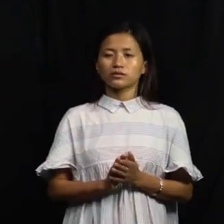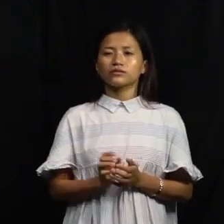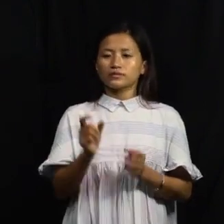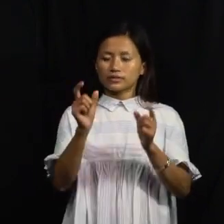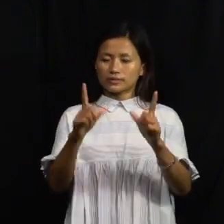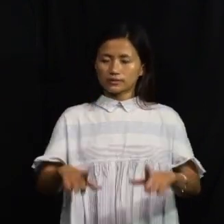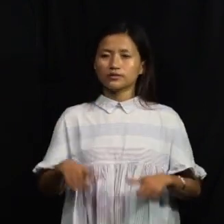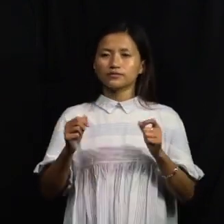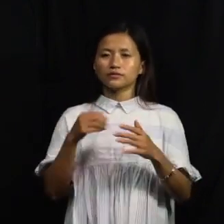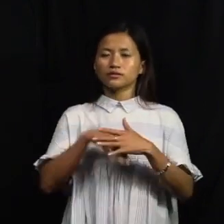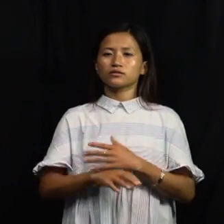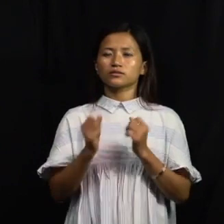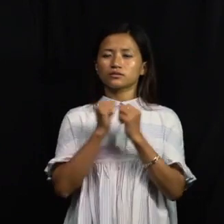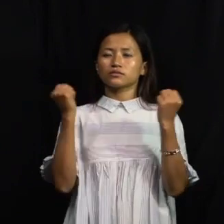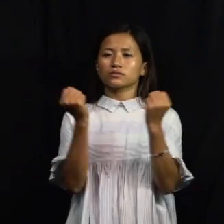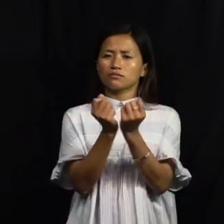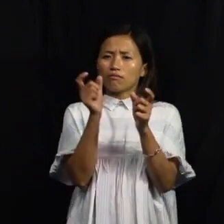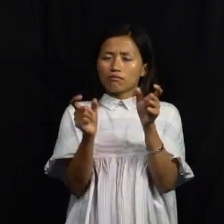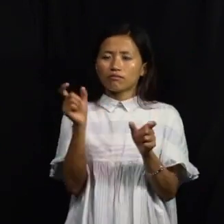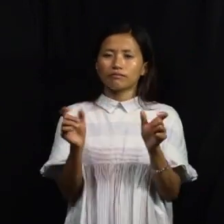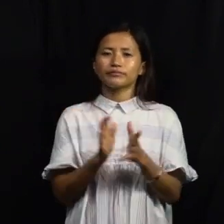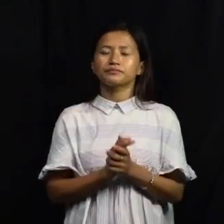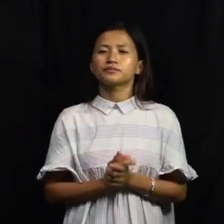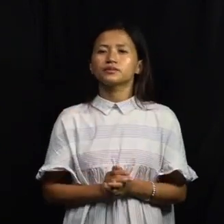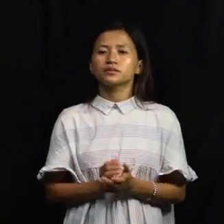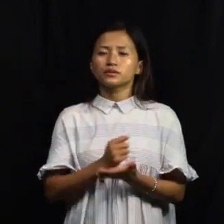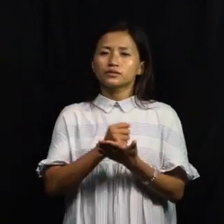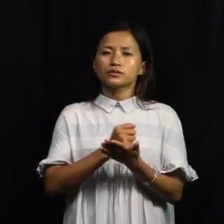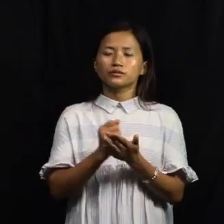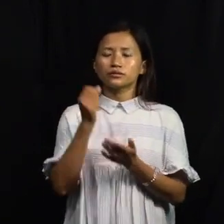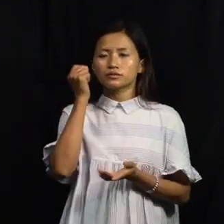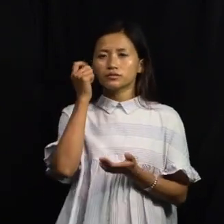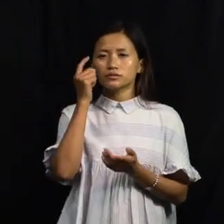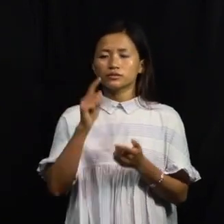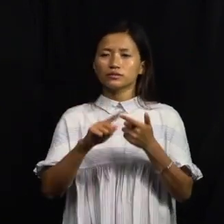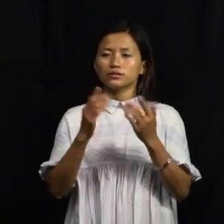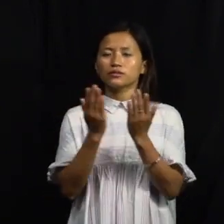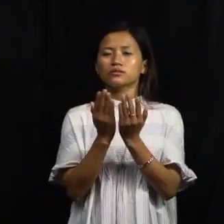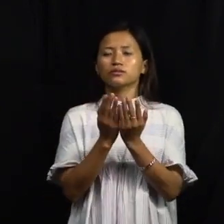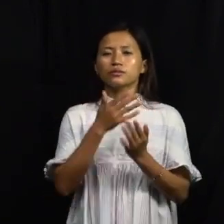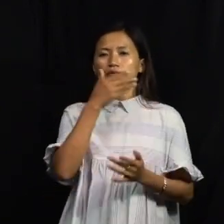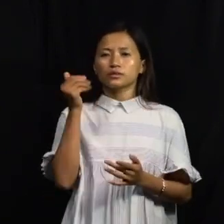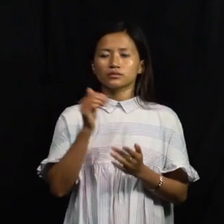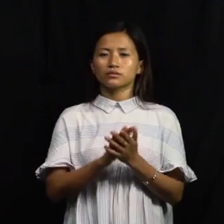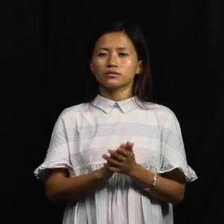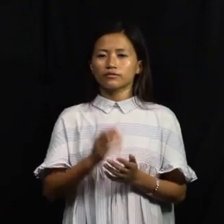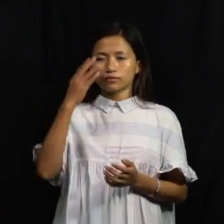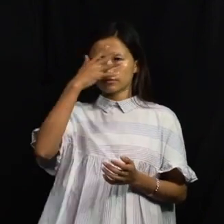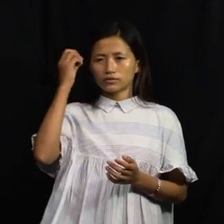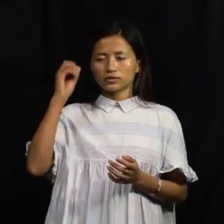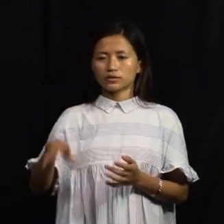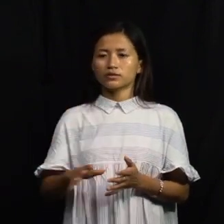all live in a society, isn't it? So in trying to understand education, we must also not forget